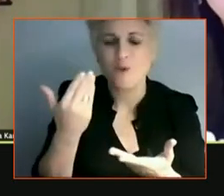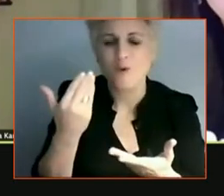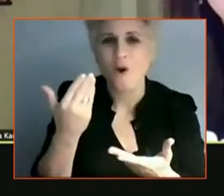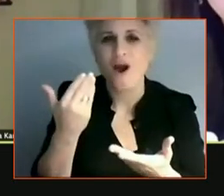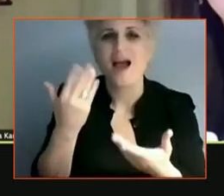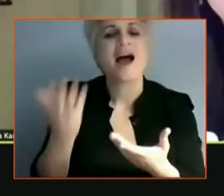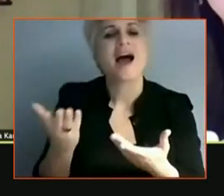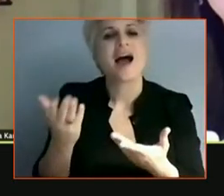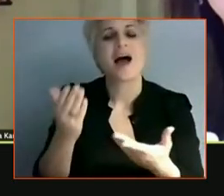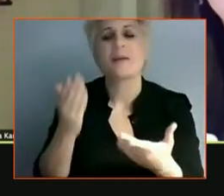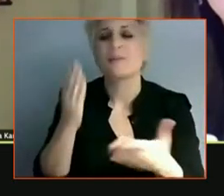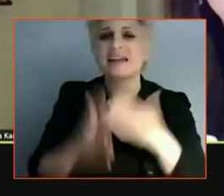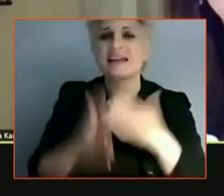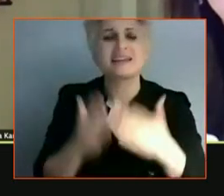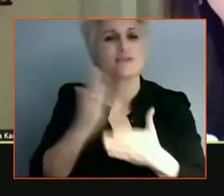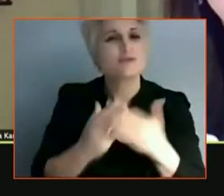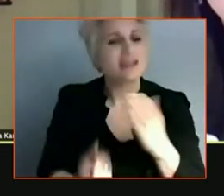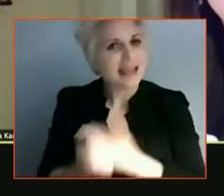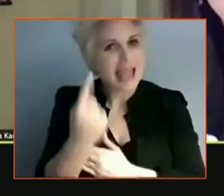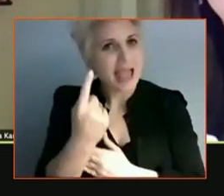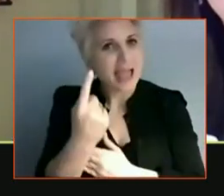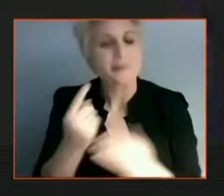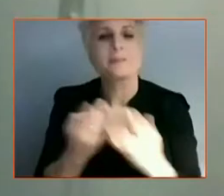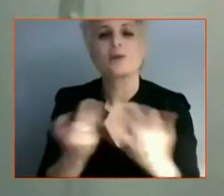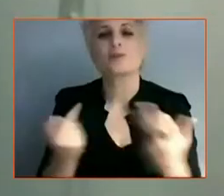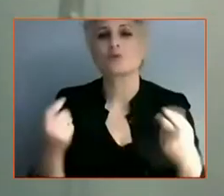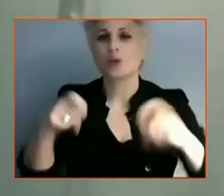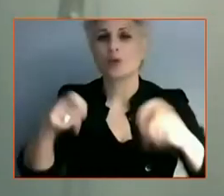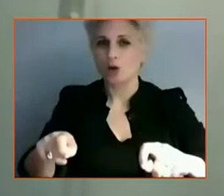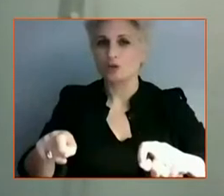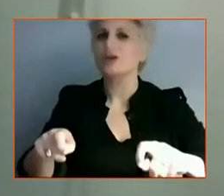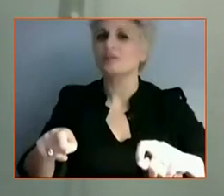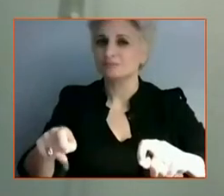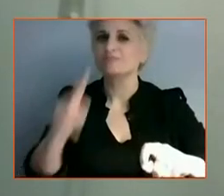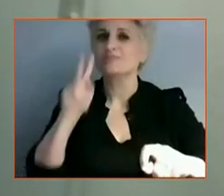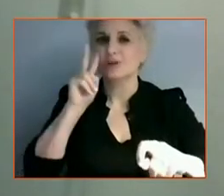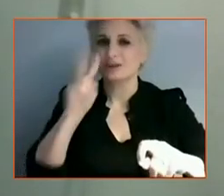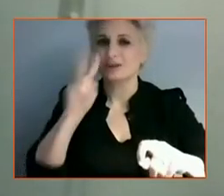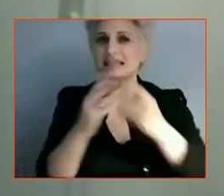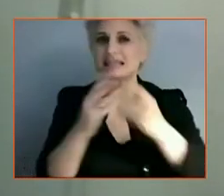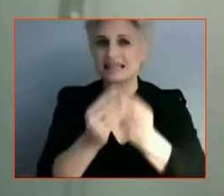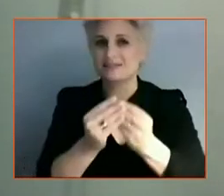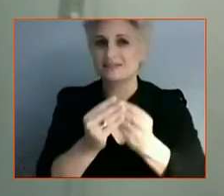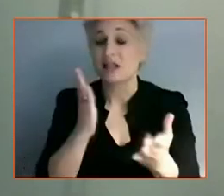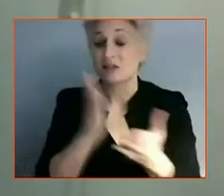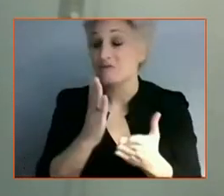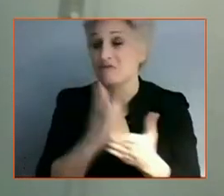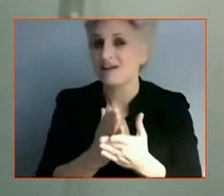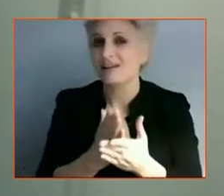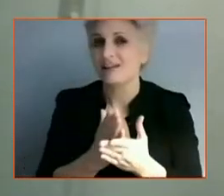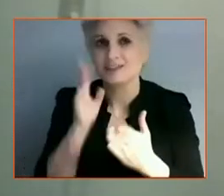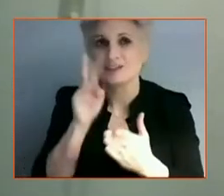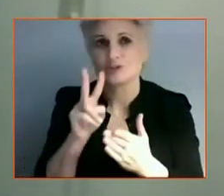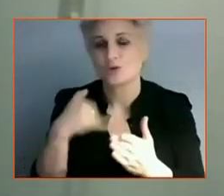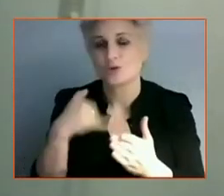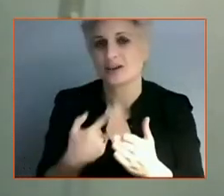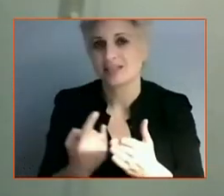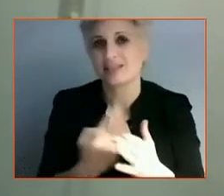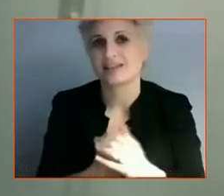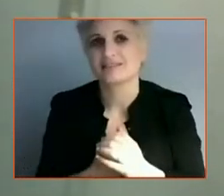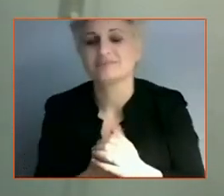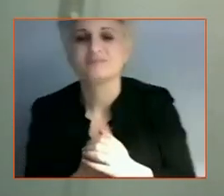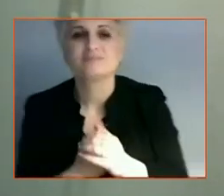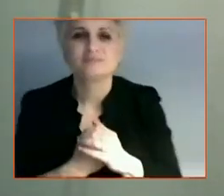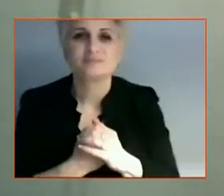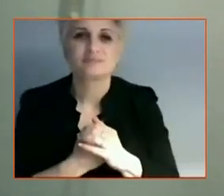it became more prominent during the lockdown. We did talk about this, and I think it is something to consider moving forward